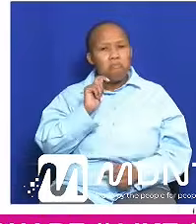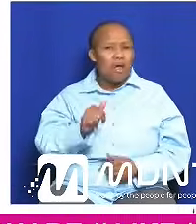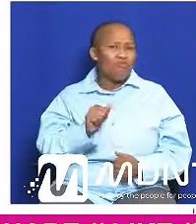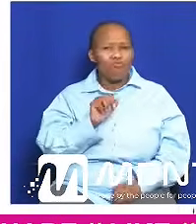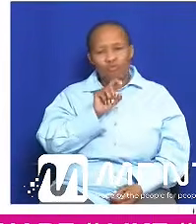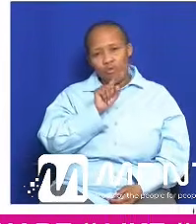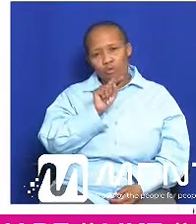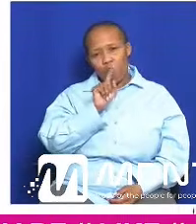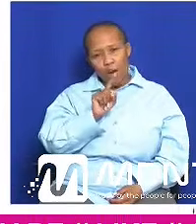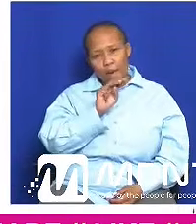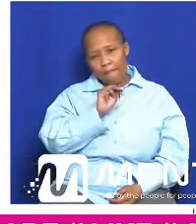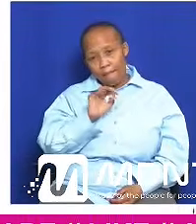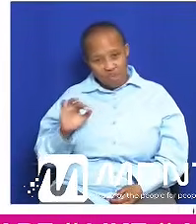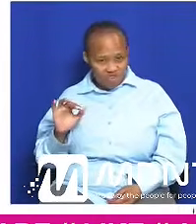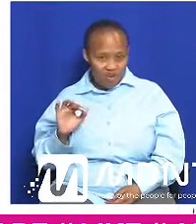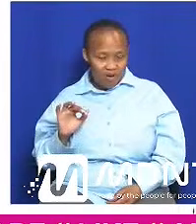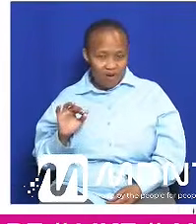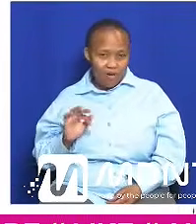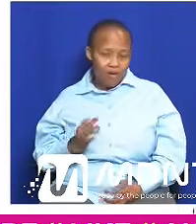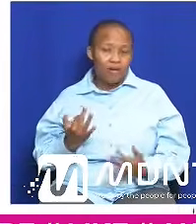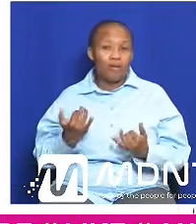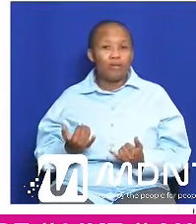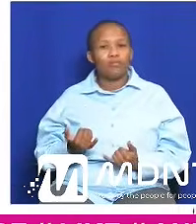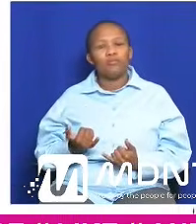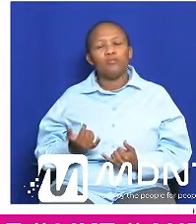and it's made in favor of